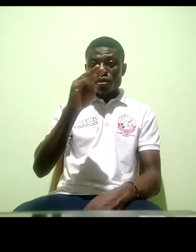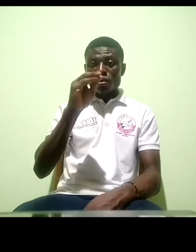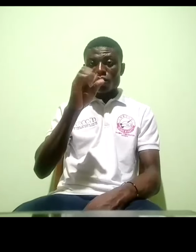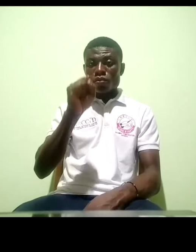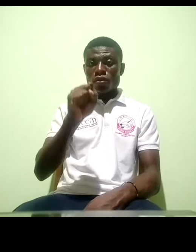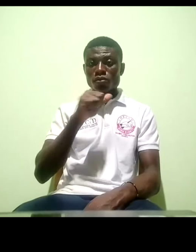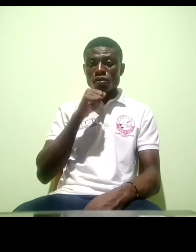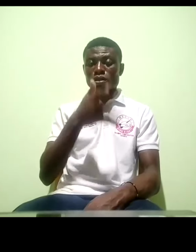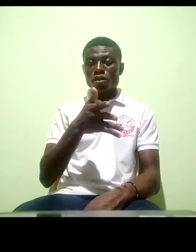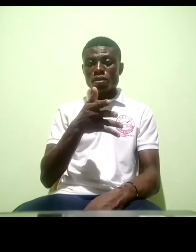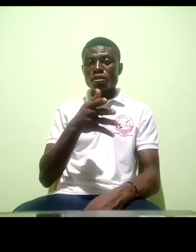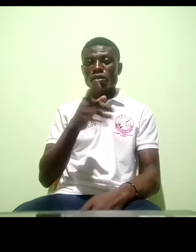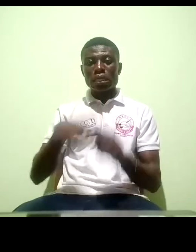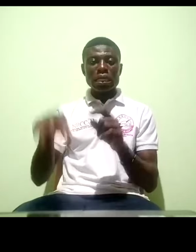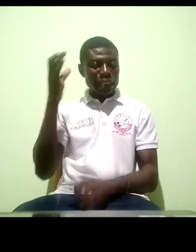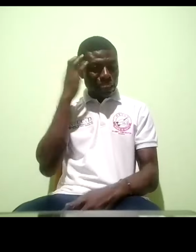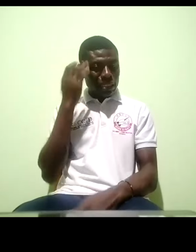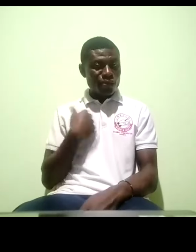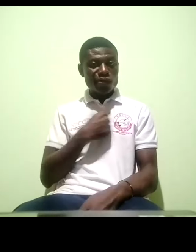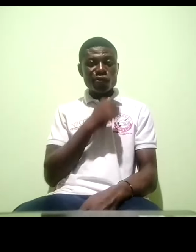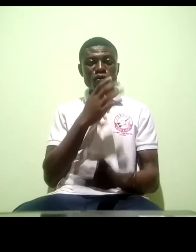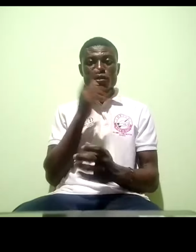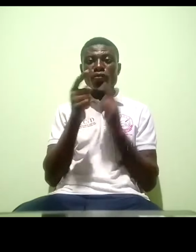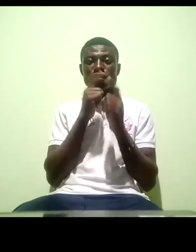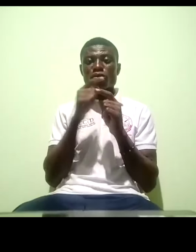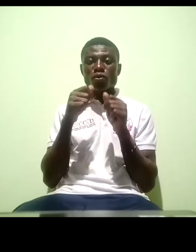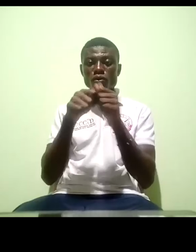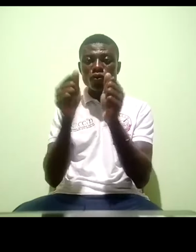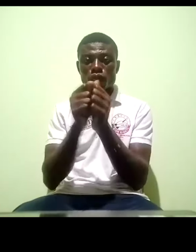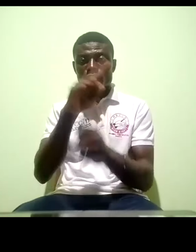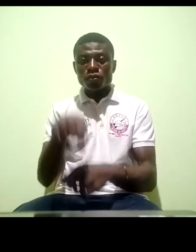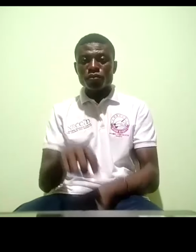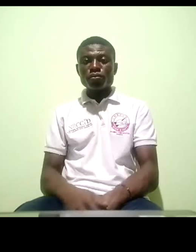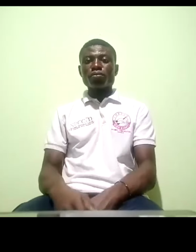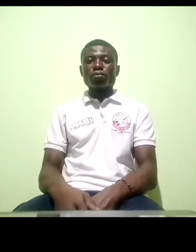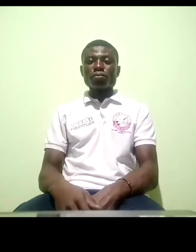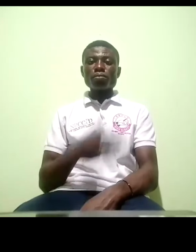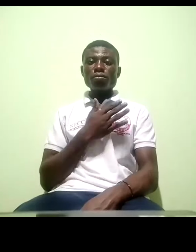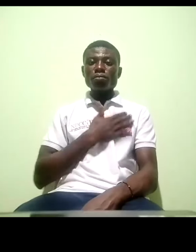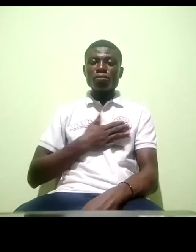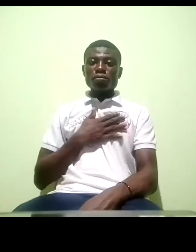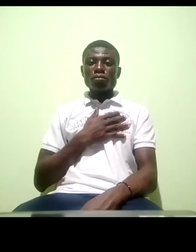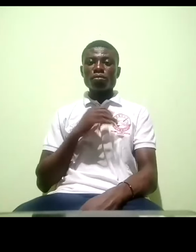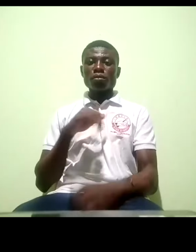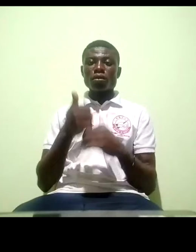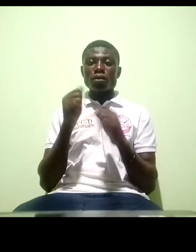hearing us, so I will go ahead. Please, how can one help learners with